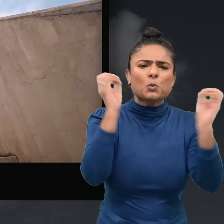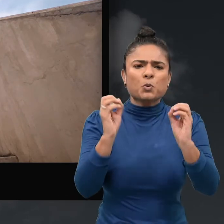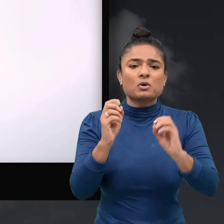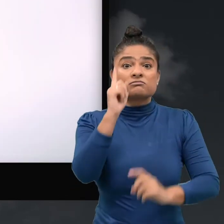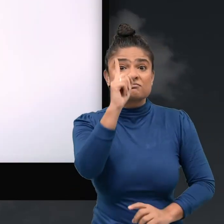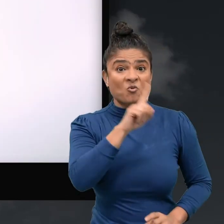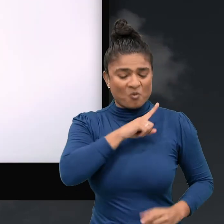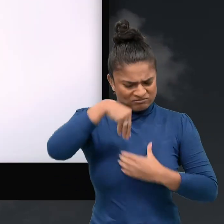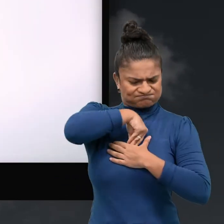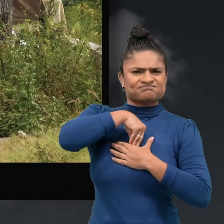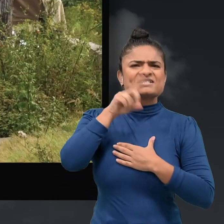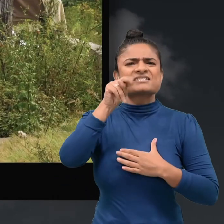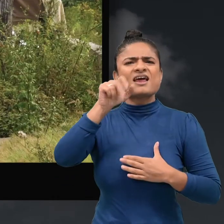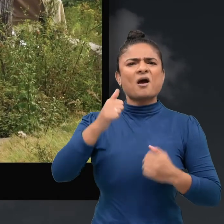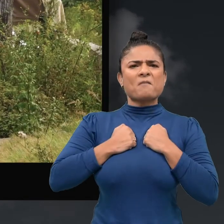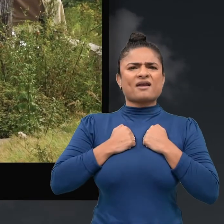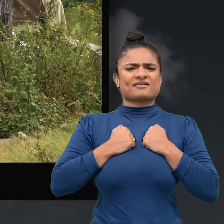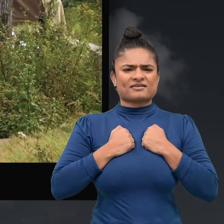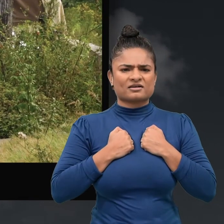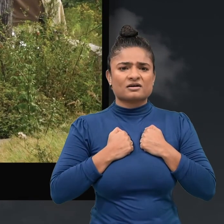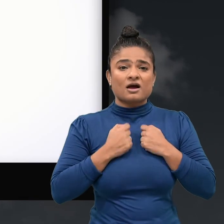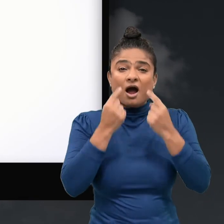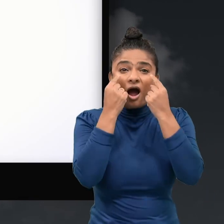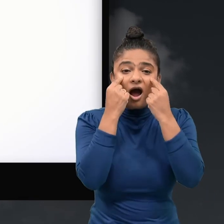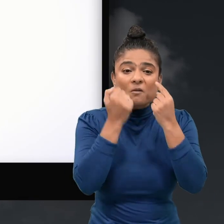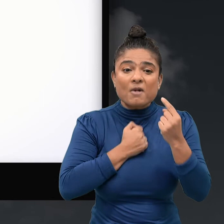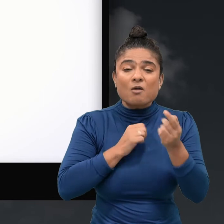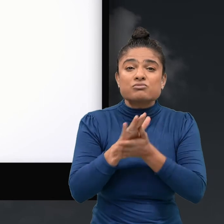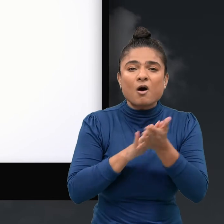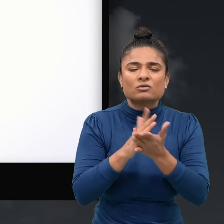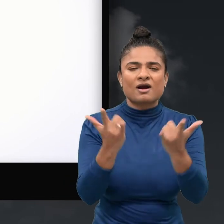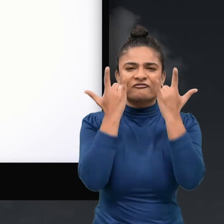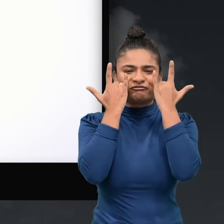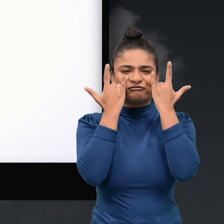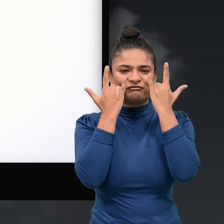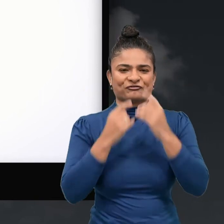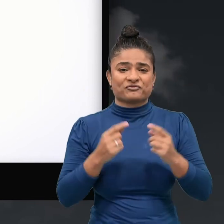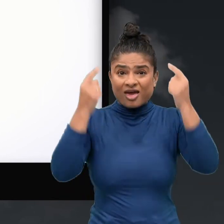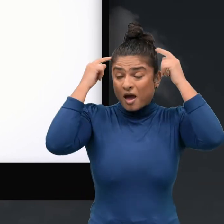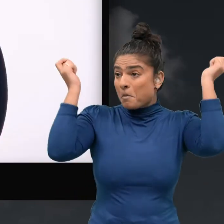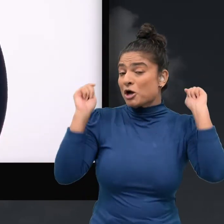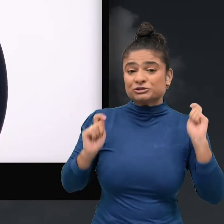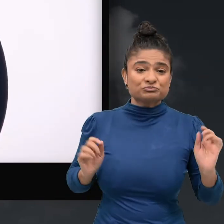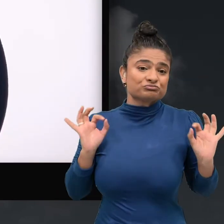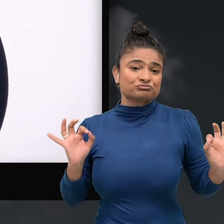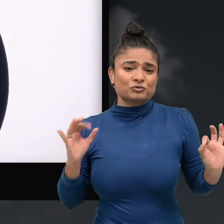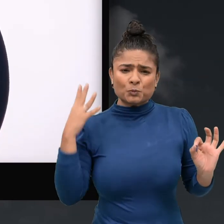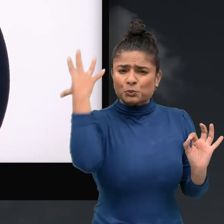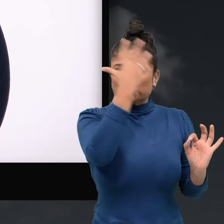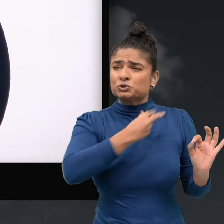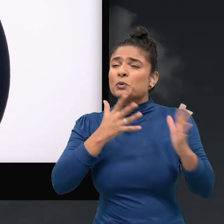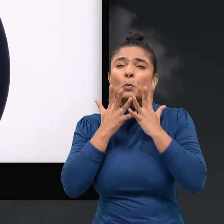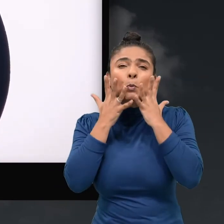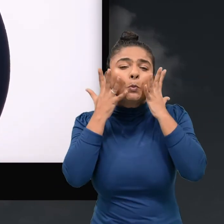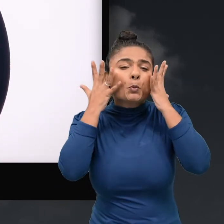problem, because it's in my DNA. I love my brown eyes, my blonde hair,